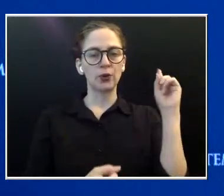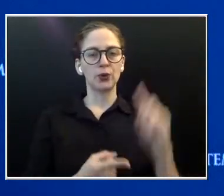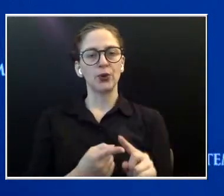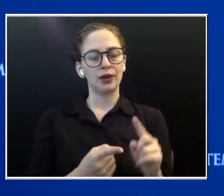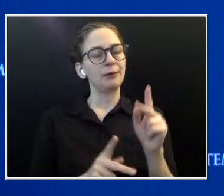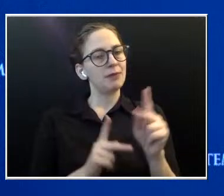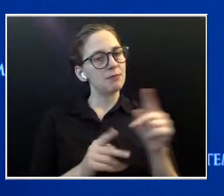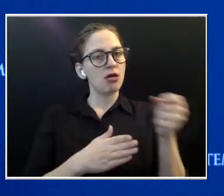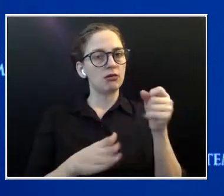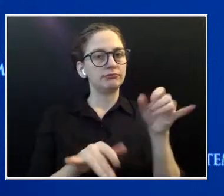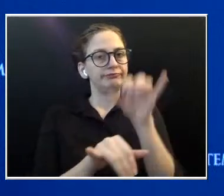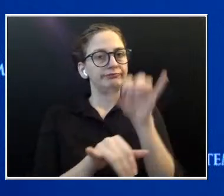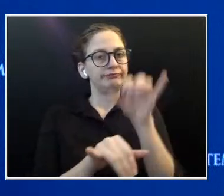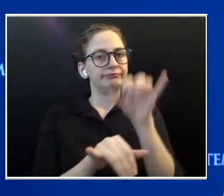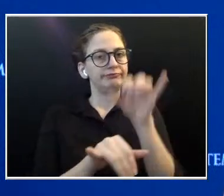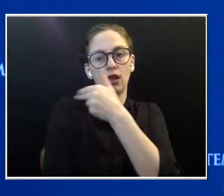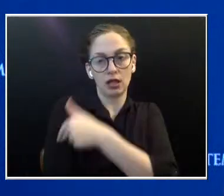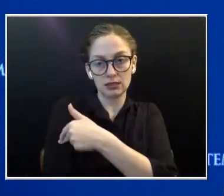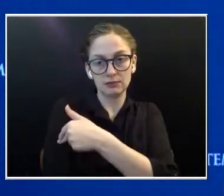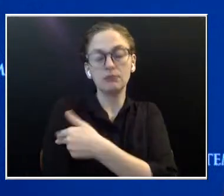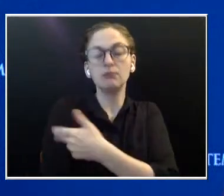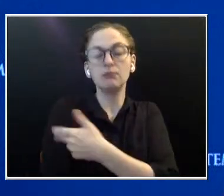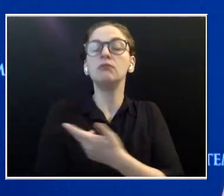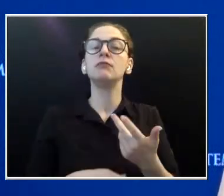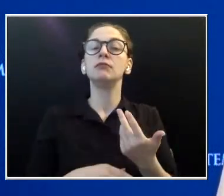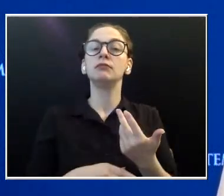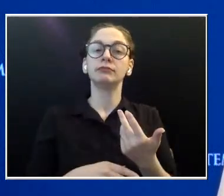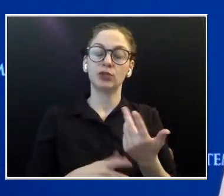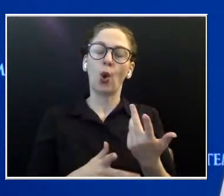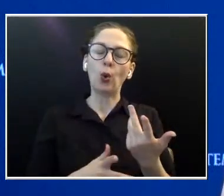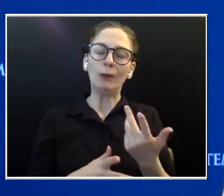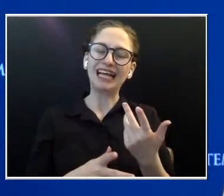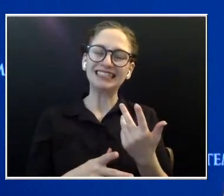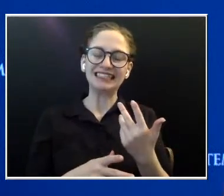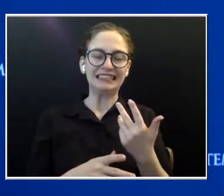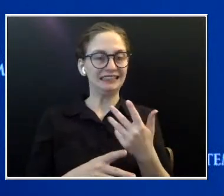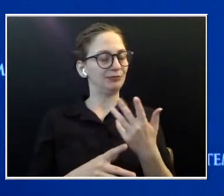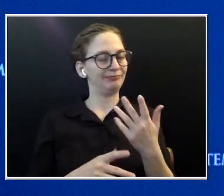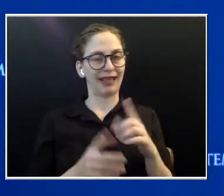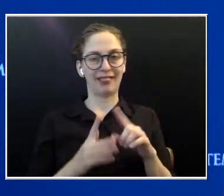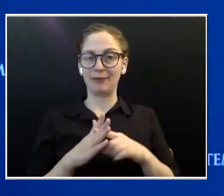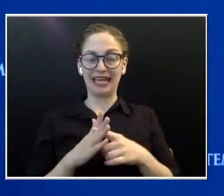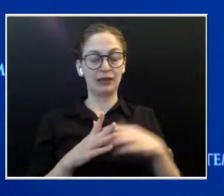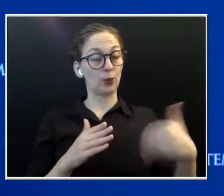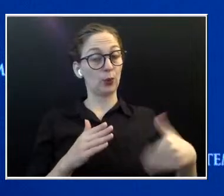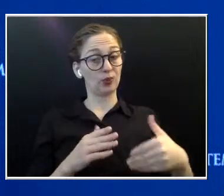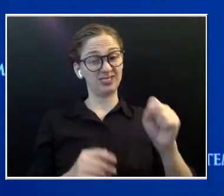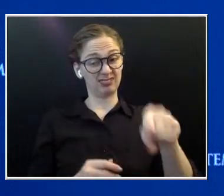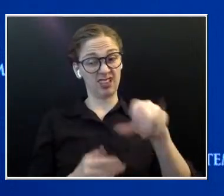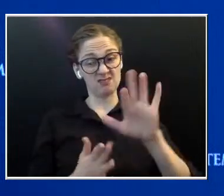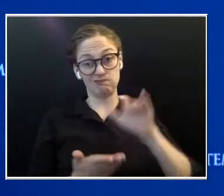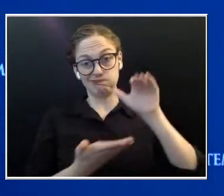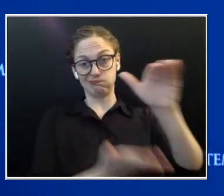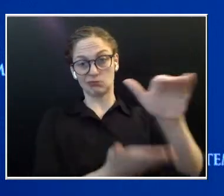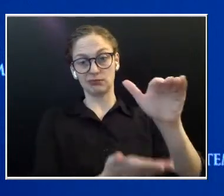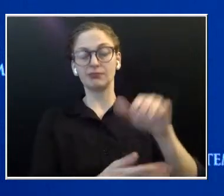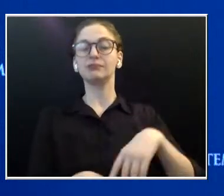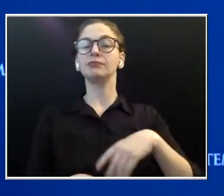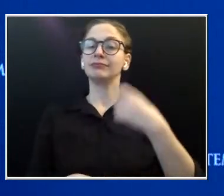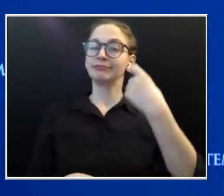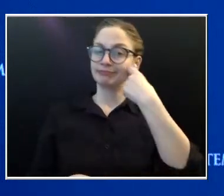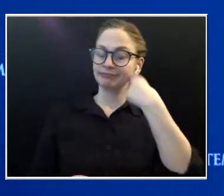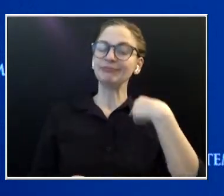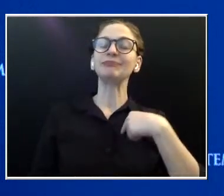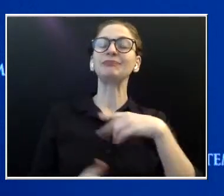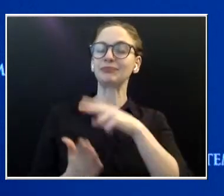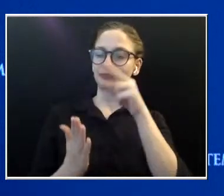cost. In contrast, I came from a meeting in San Diego just this past weekend, American Society of Hematology, where